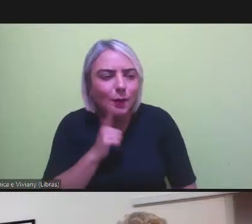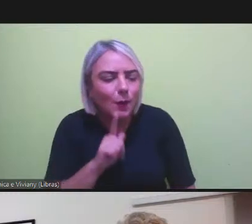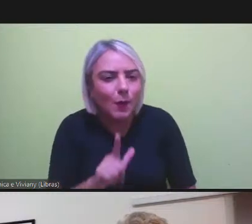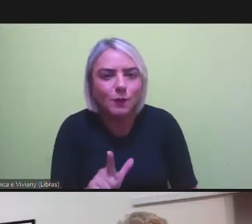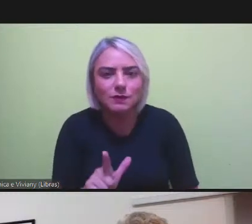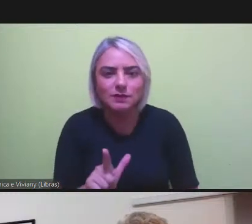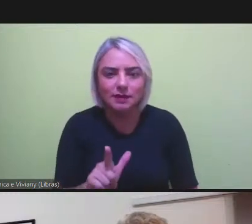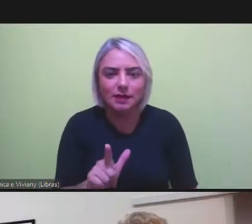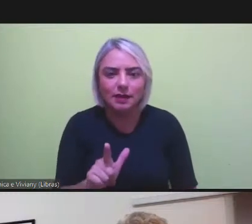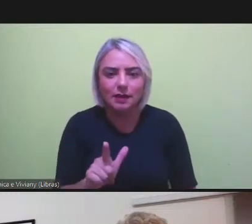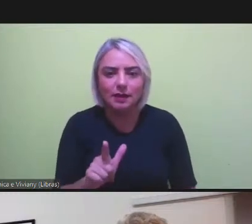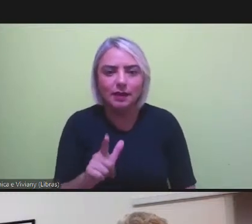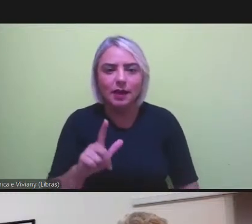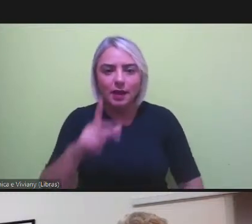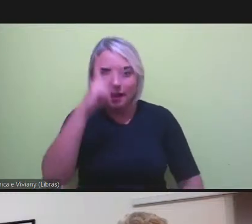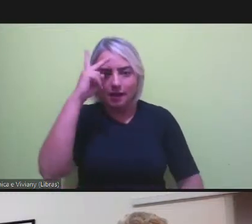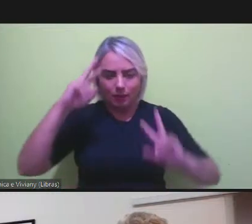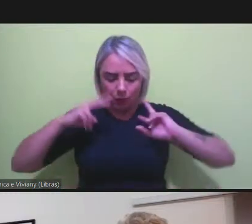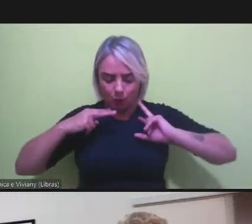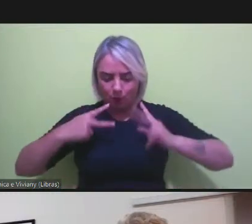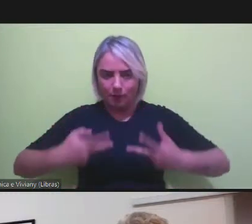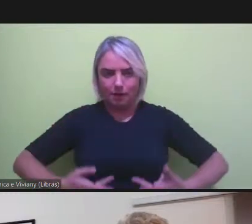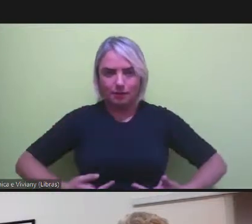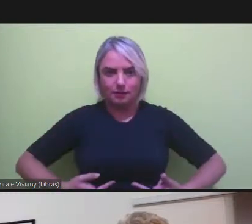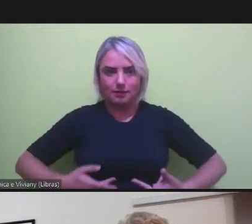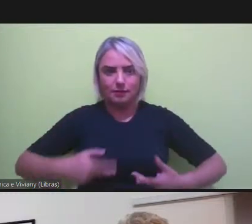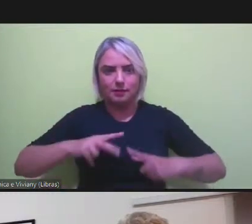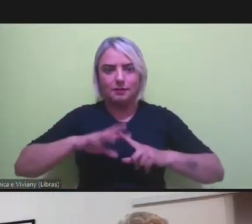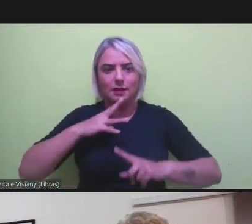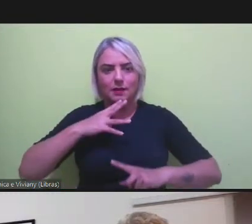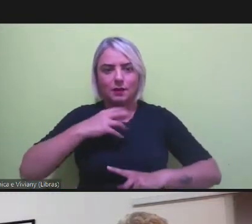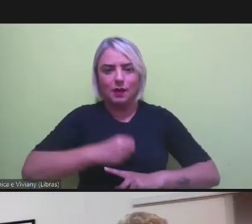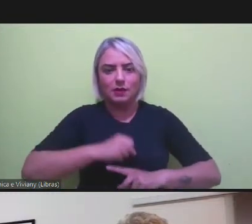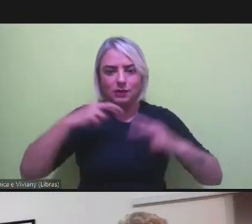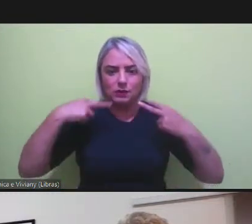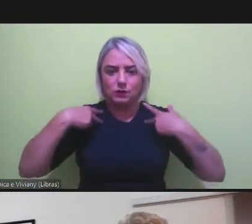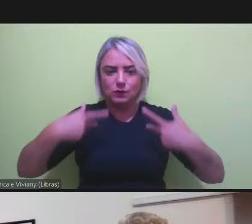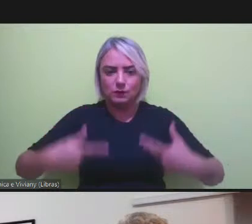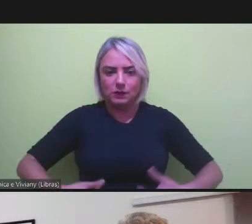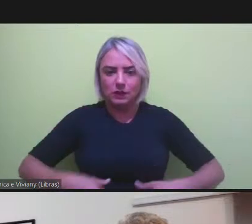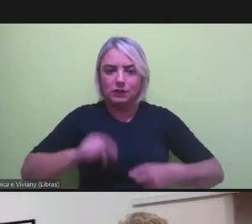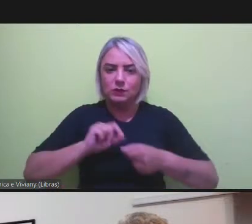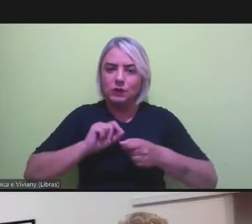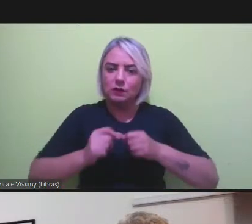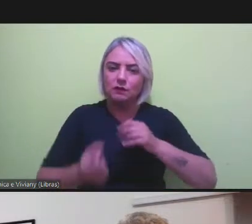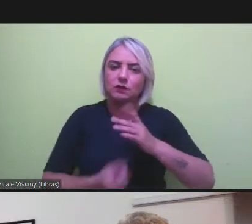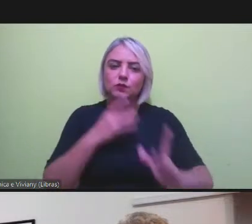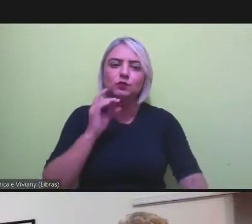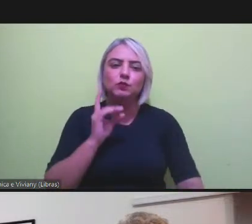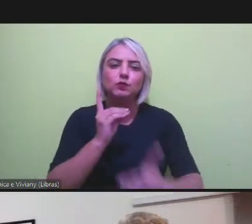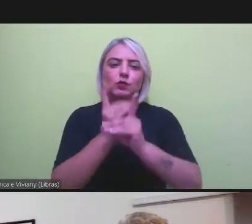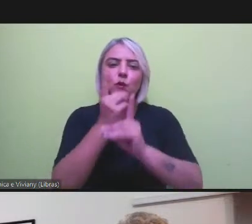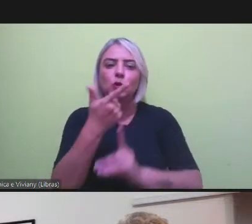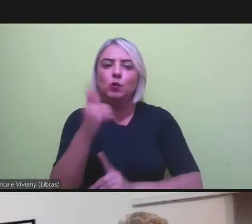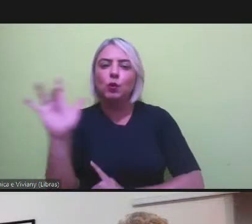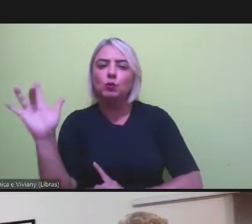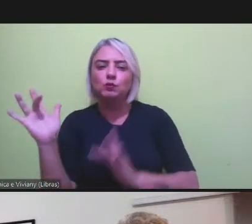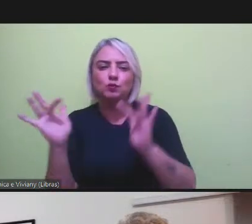know de exactly what it tudo is because we inteiramente. cannot Mas eu consider acho que all esse of the human ano é aspects, às but vezes um the encontro muito human